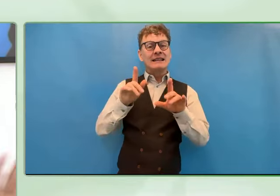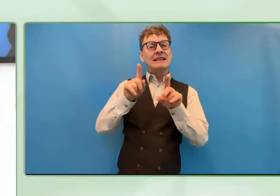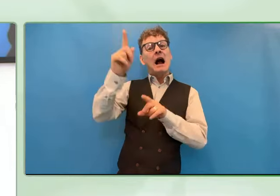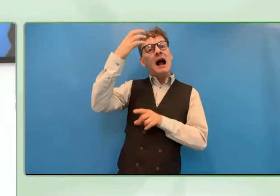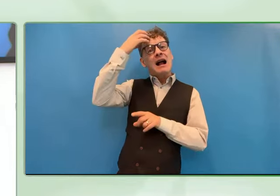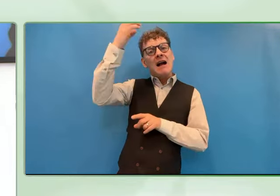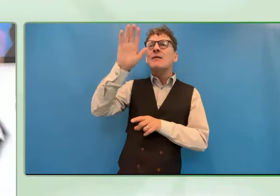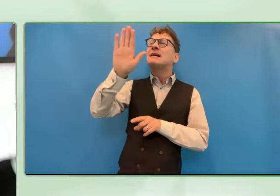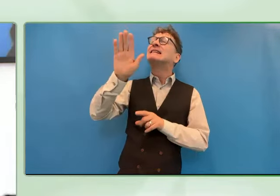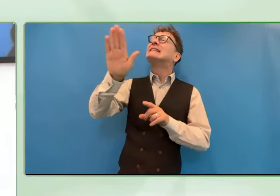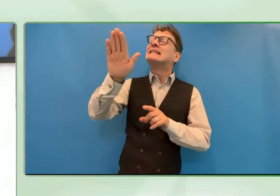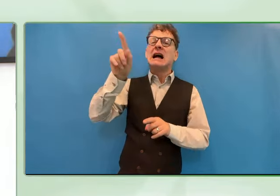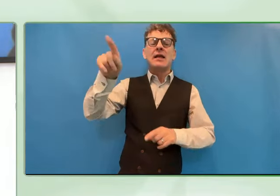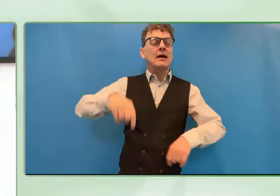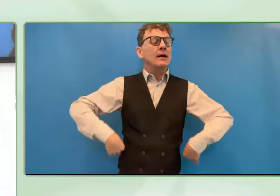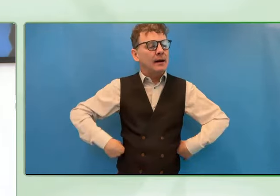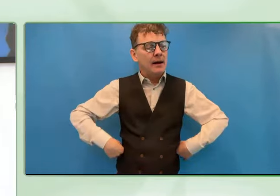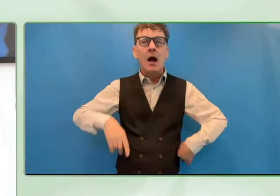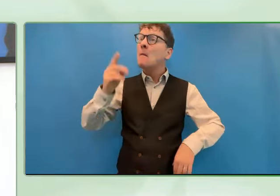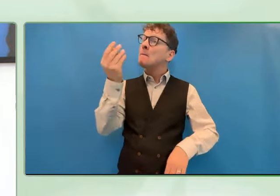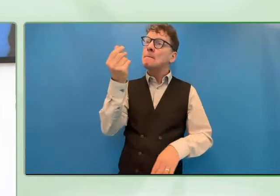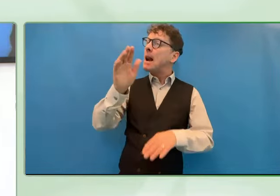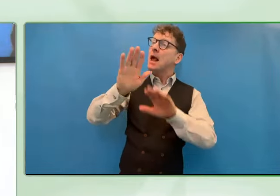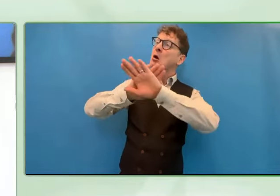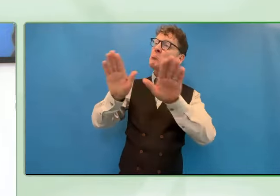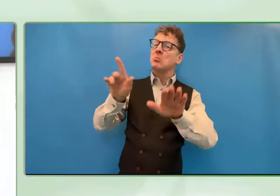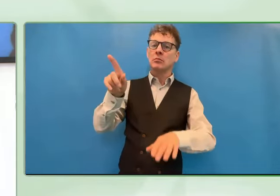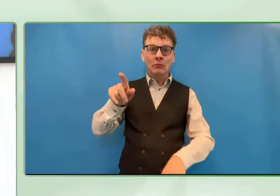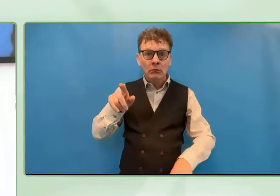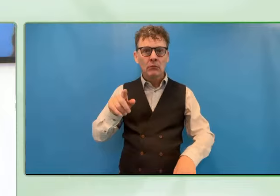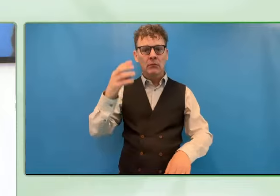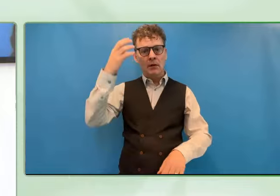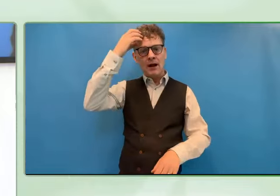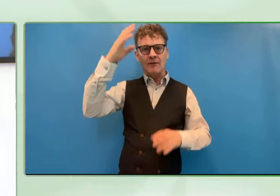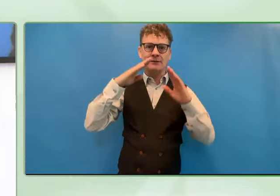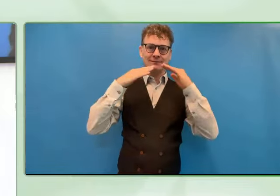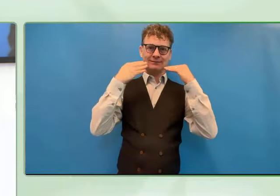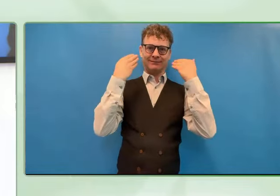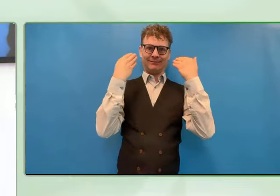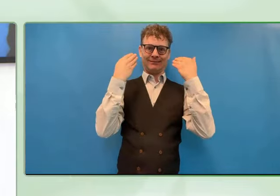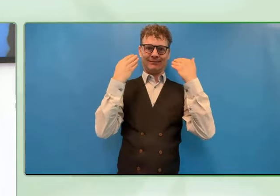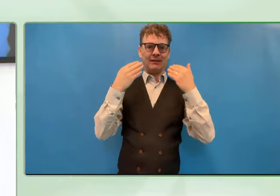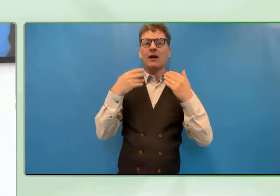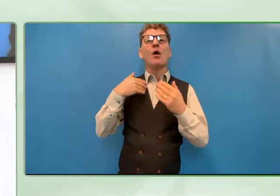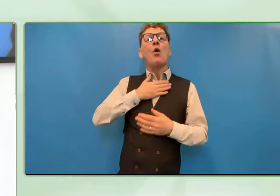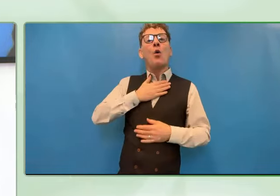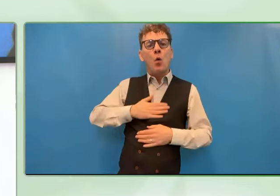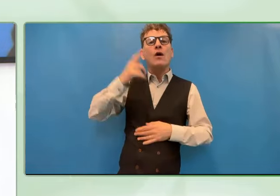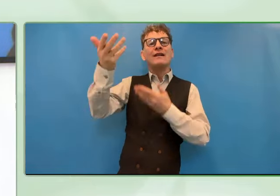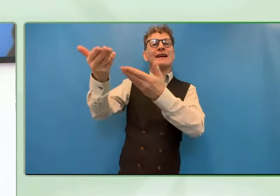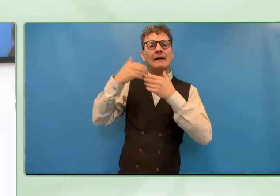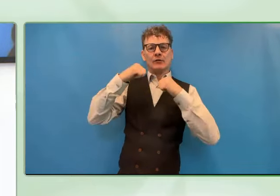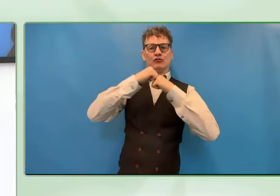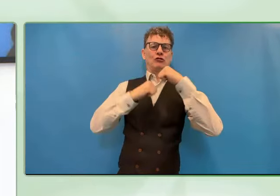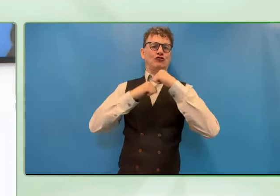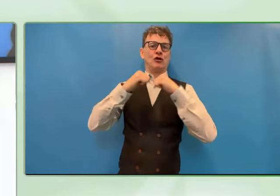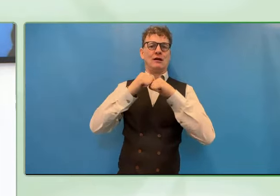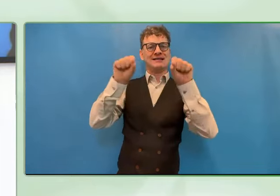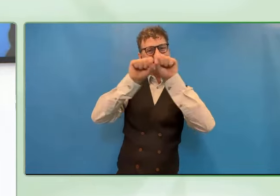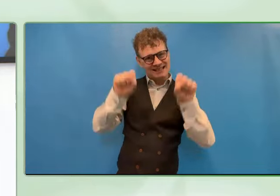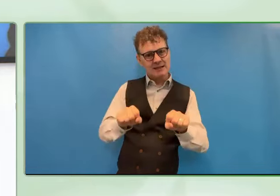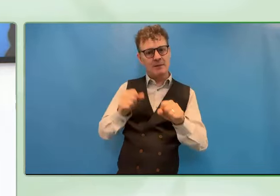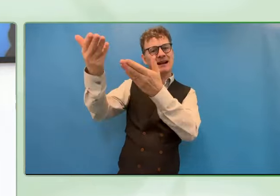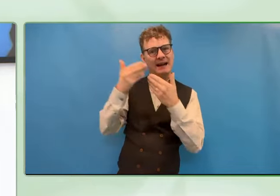that. We said, we don't want money from you. We want permissions. Come on board as a permission provider and let us do